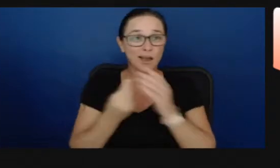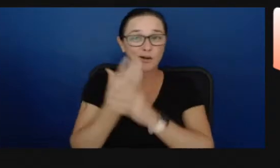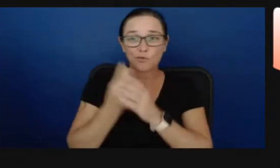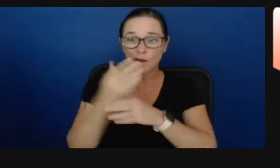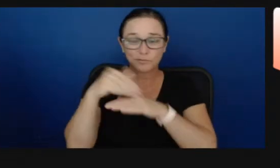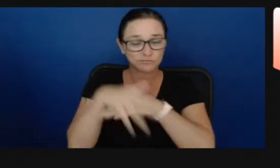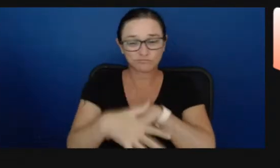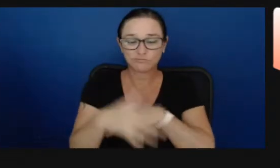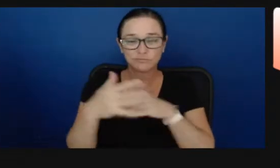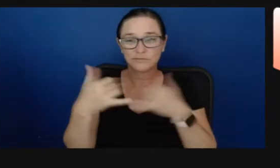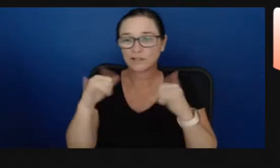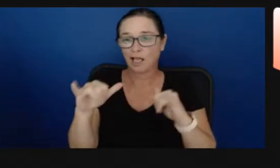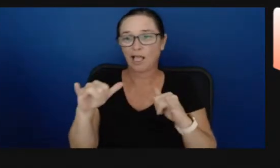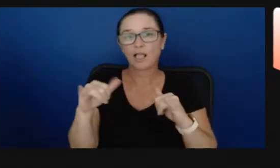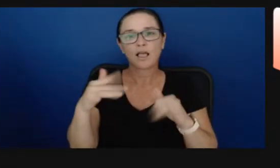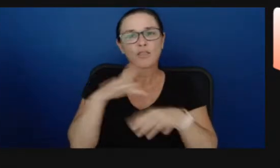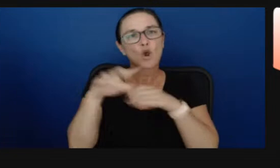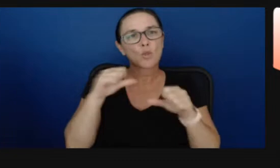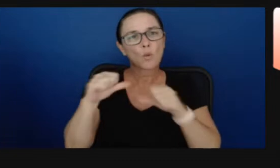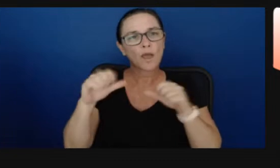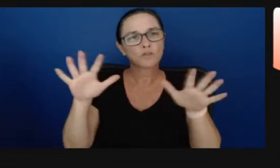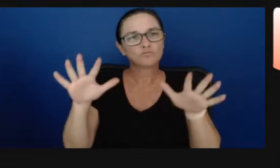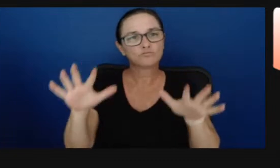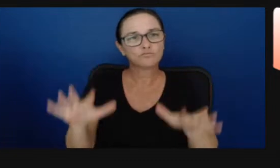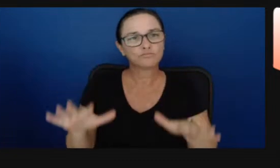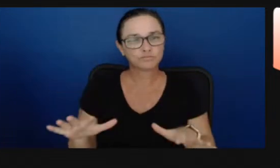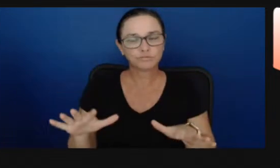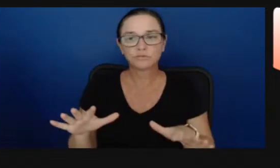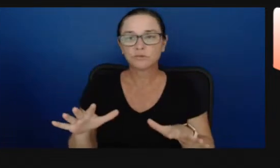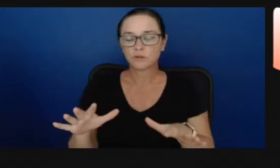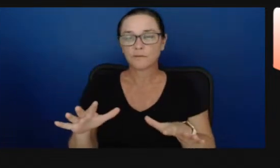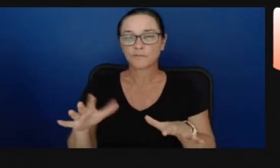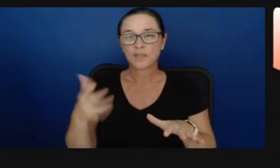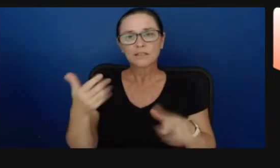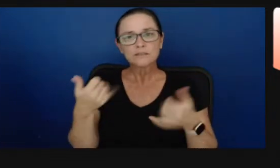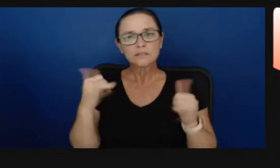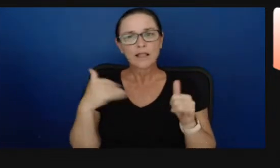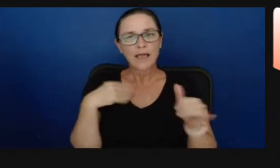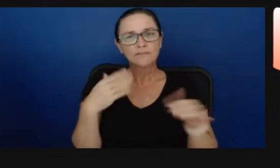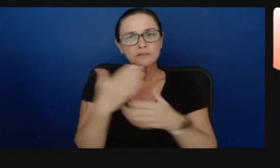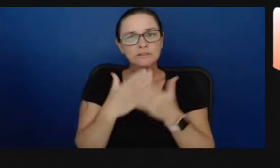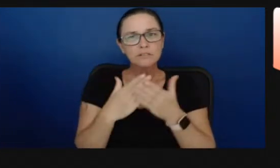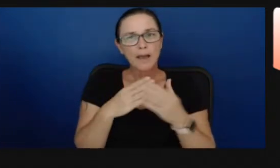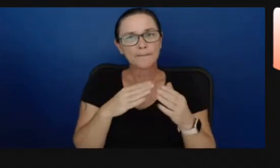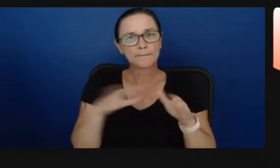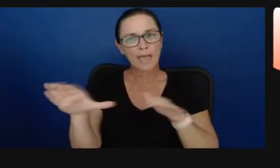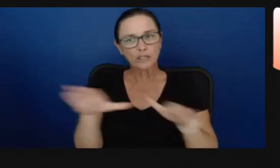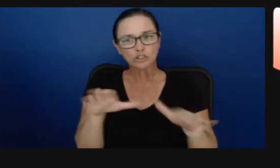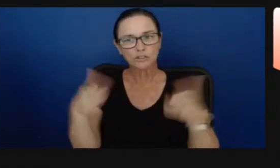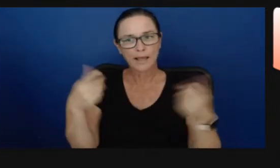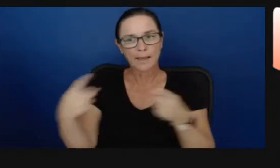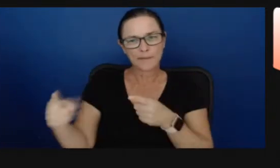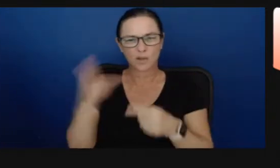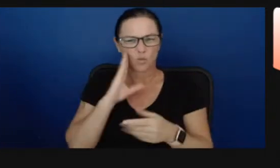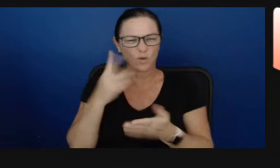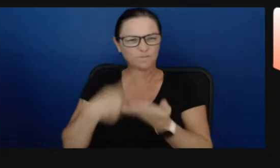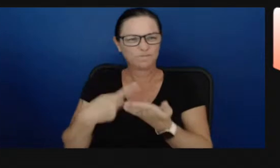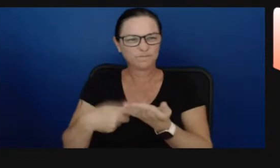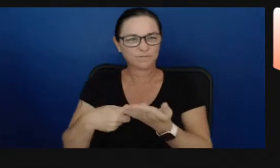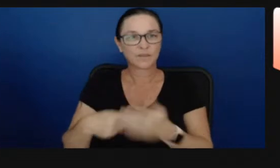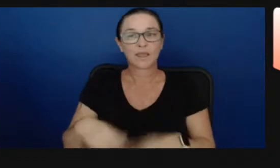still some movement happening on a volcano. We'll talk about that here today. Mauna Loa's had a little bit of